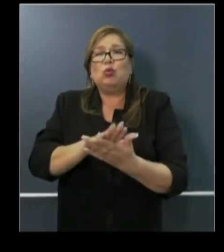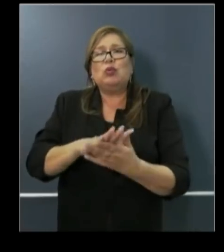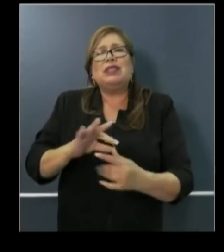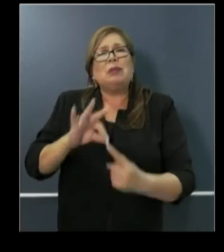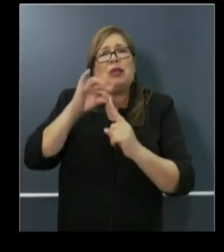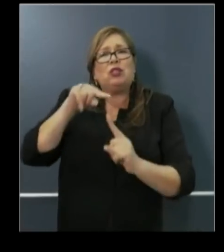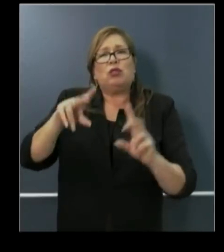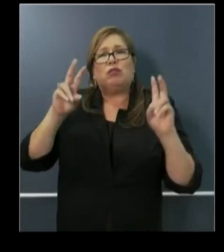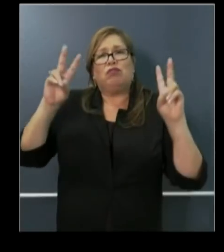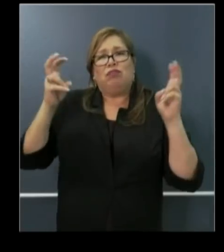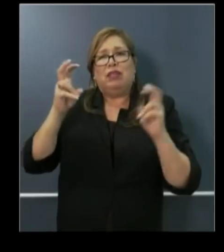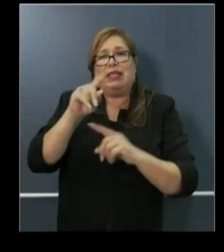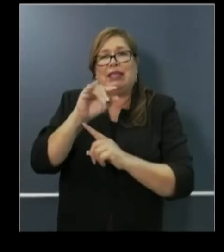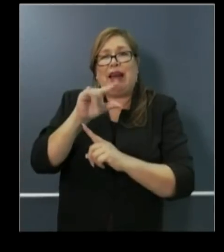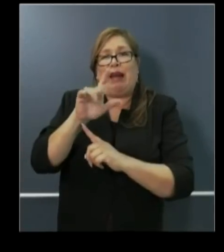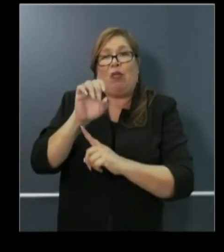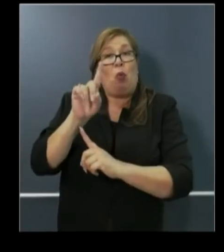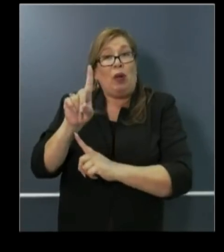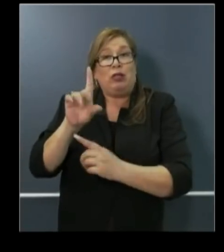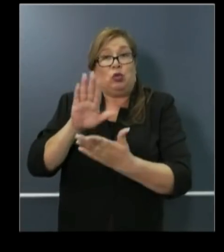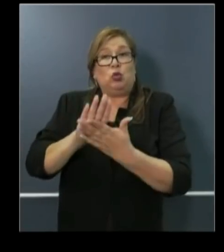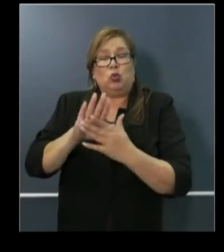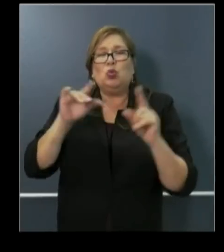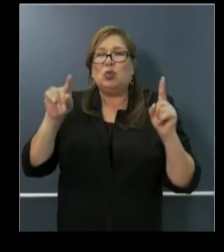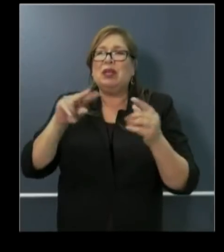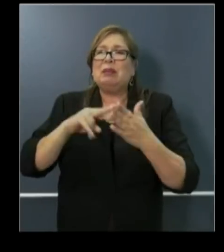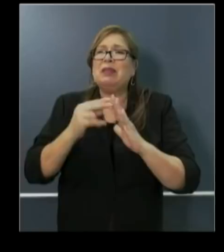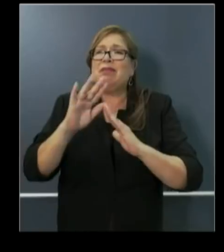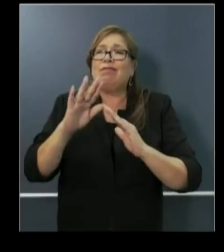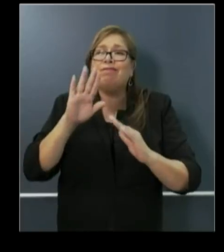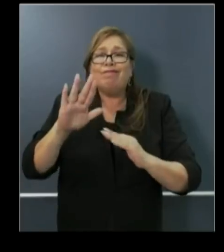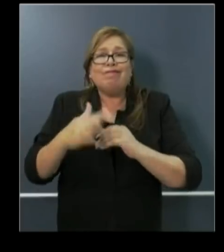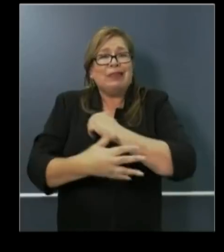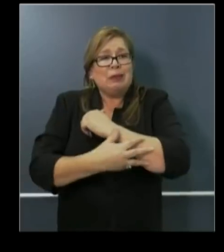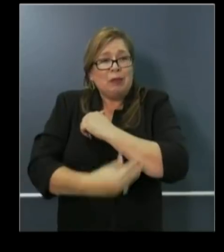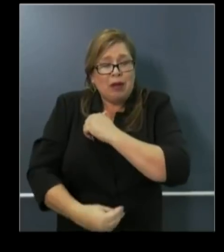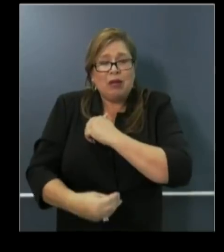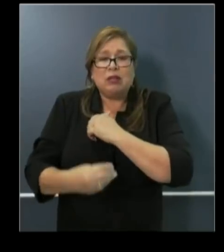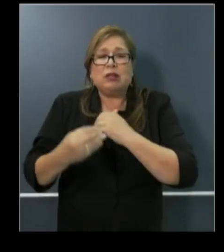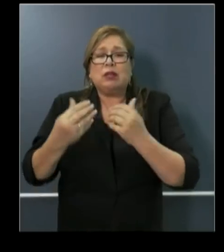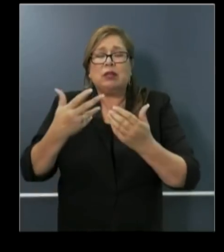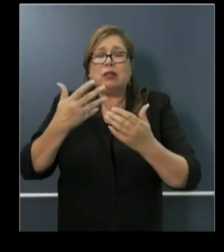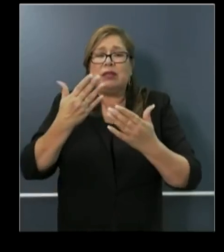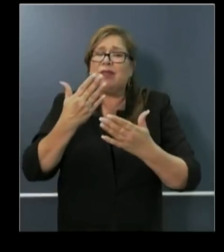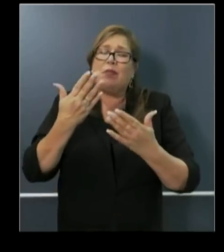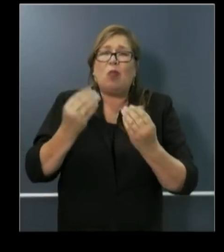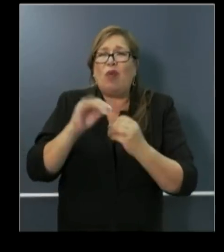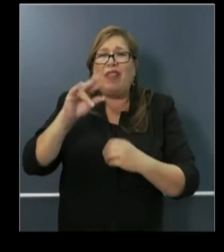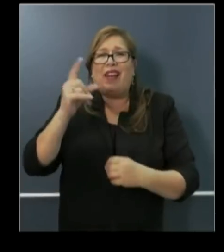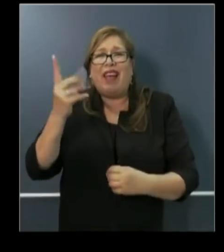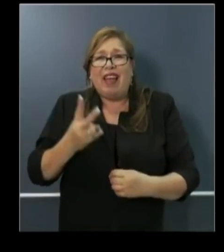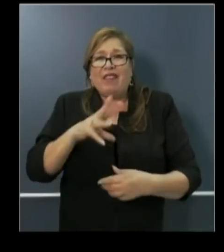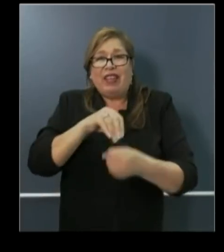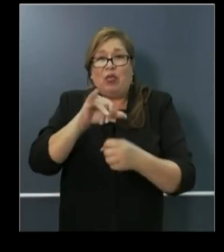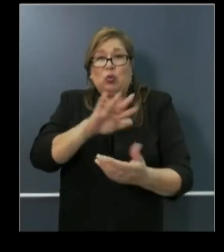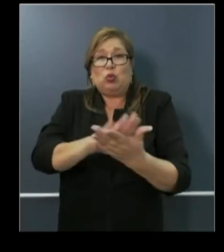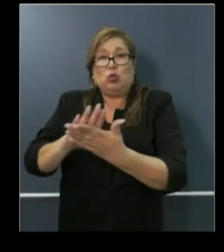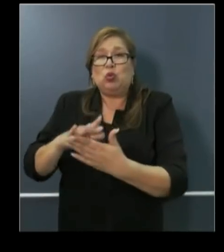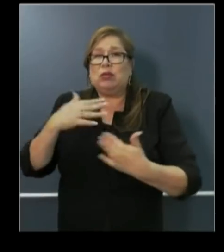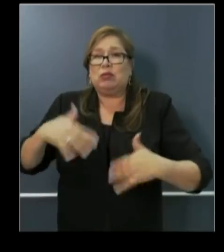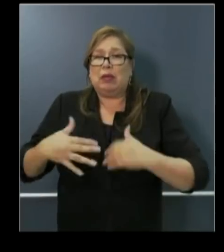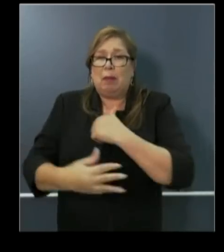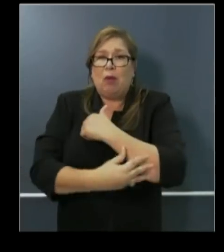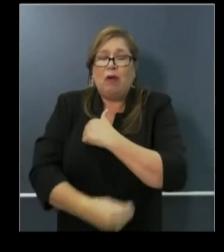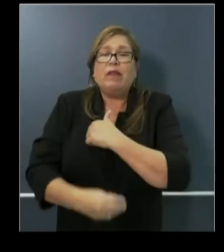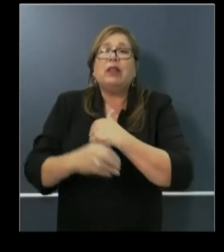schools with more than half of students living in poverty. So we're getting as many people fed as possible, and as you noted, the federal